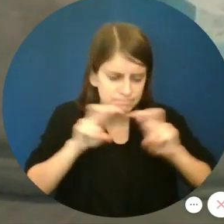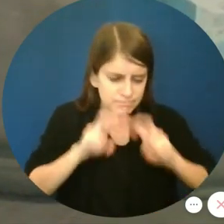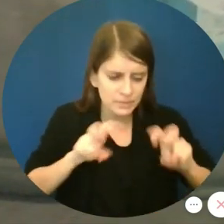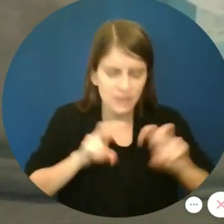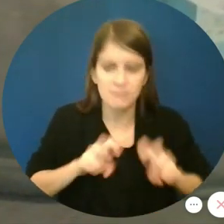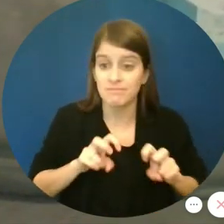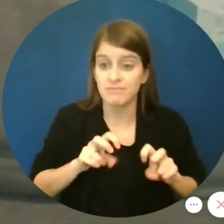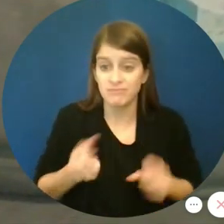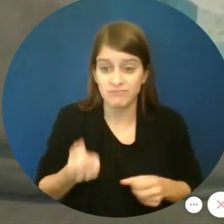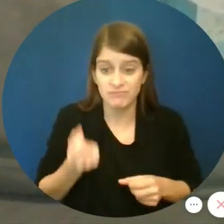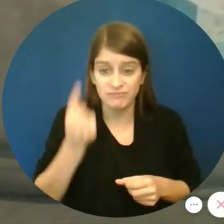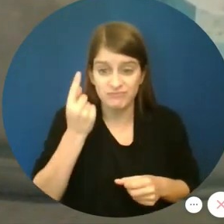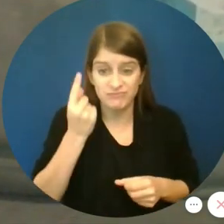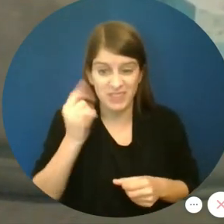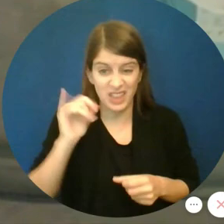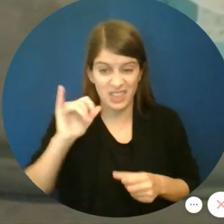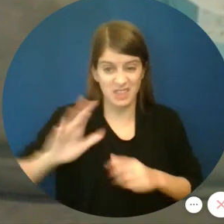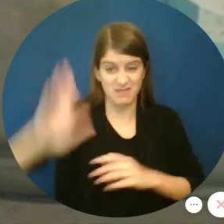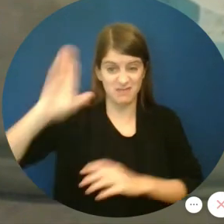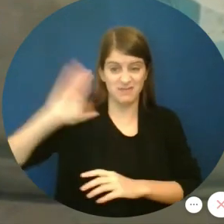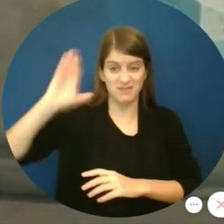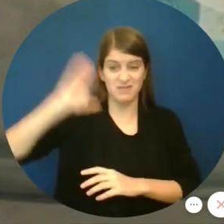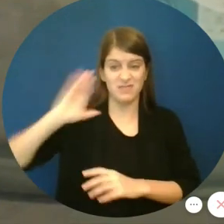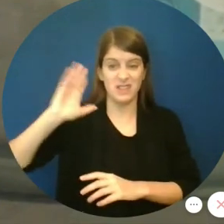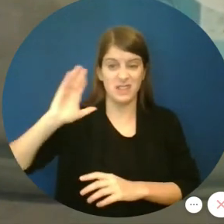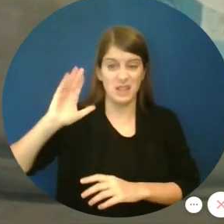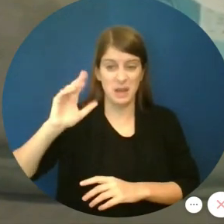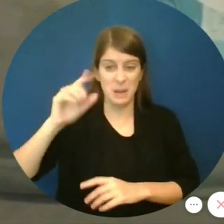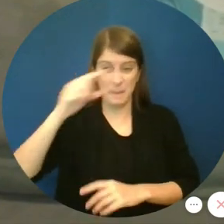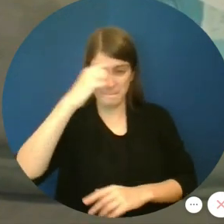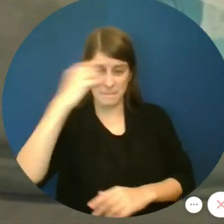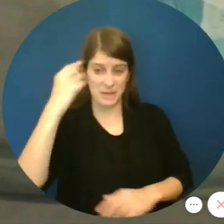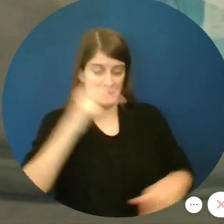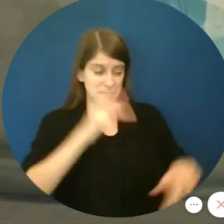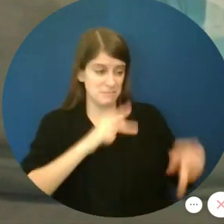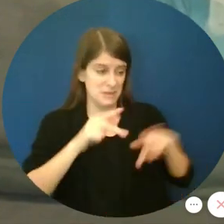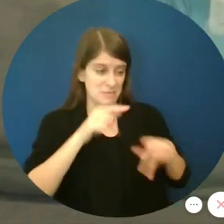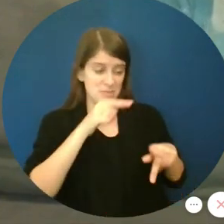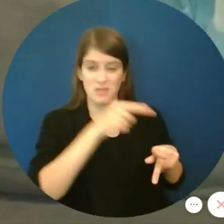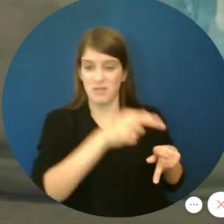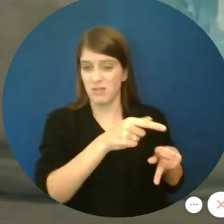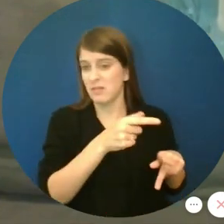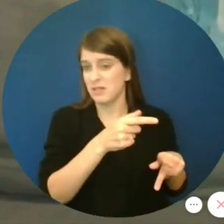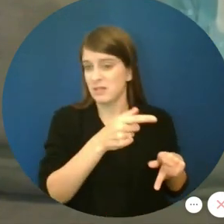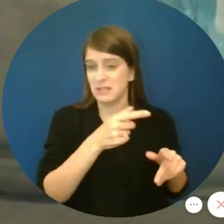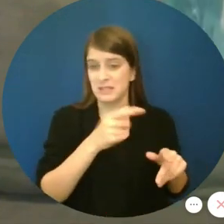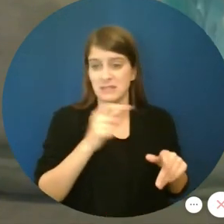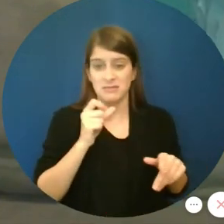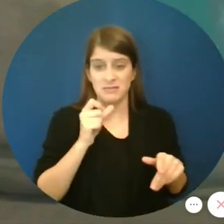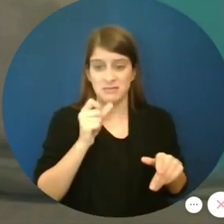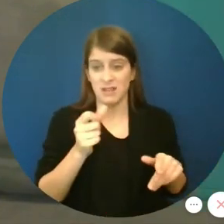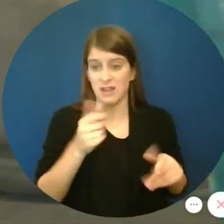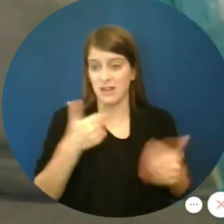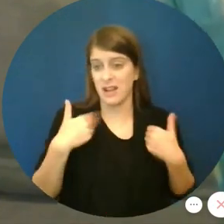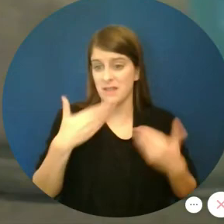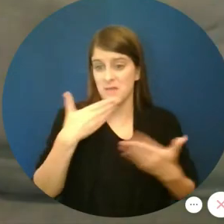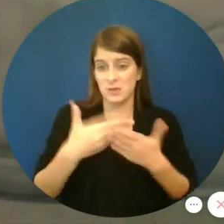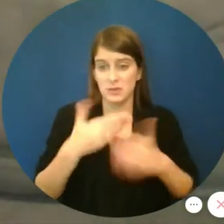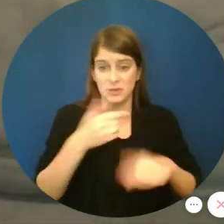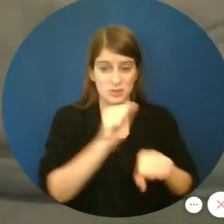black man to do so well, Ernest became the world authority on how life begins from an